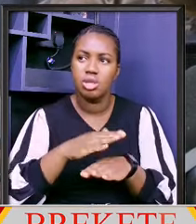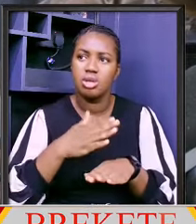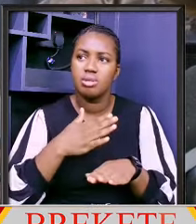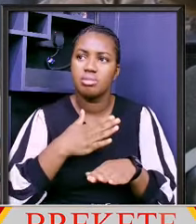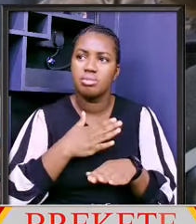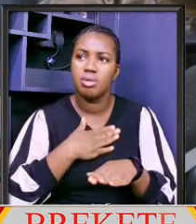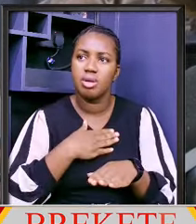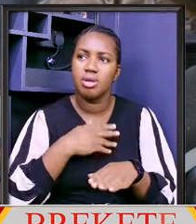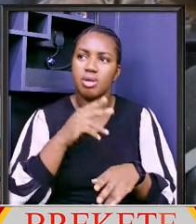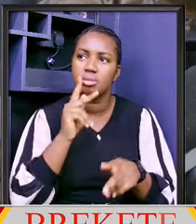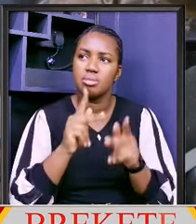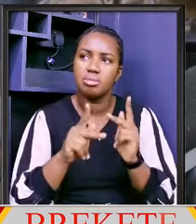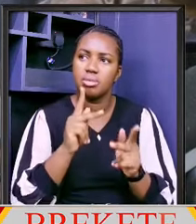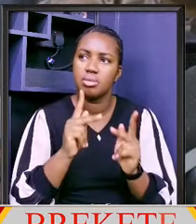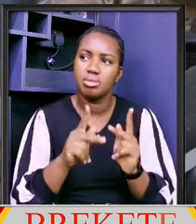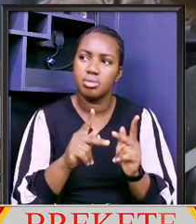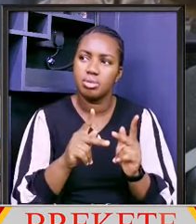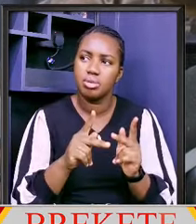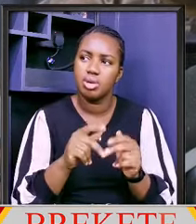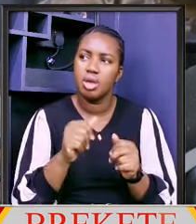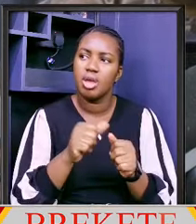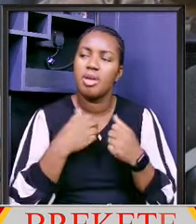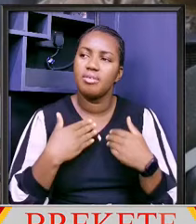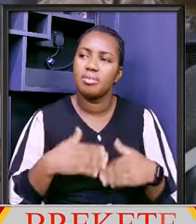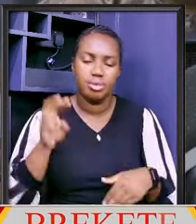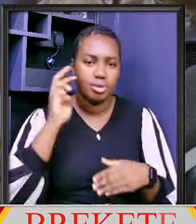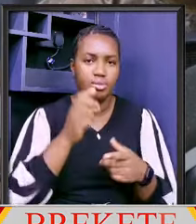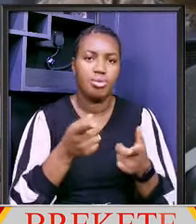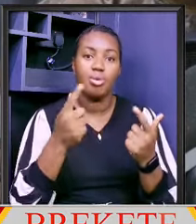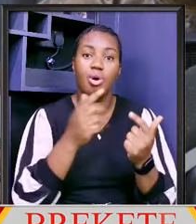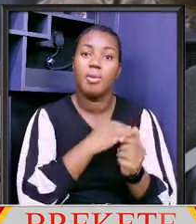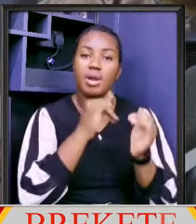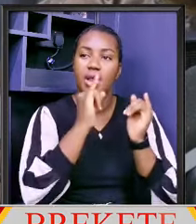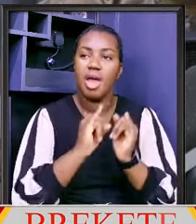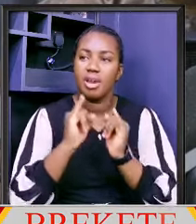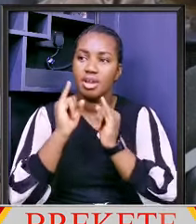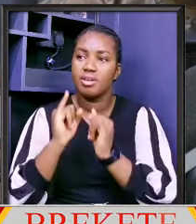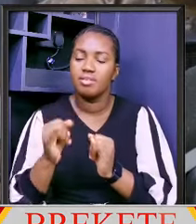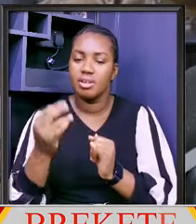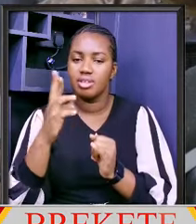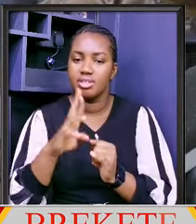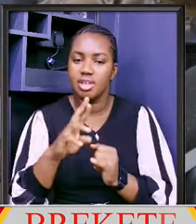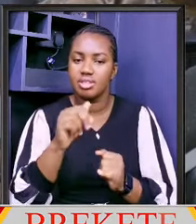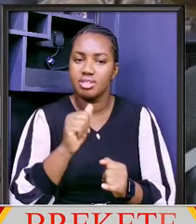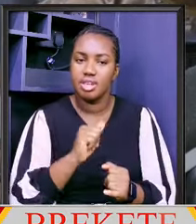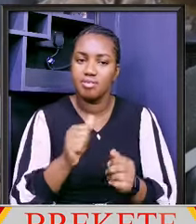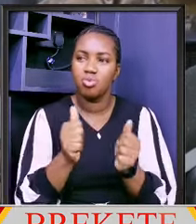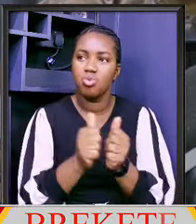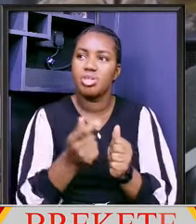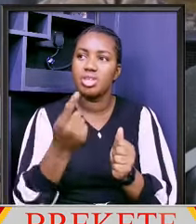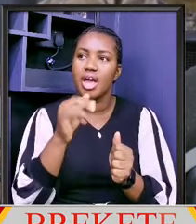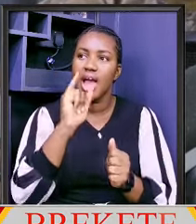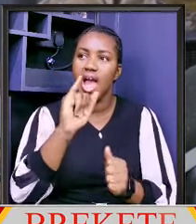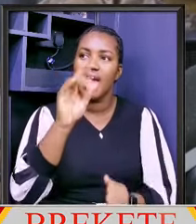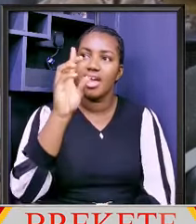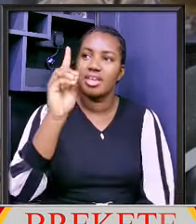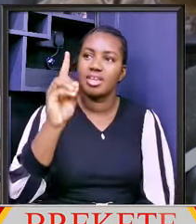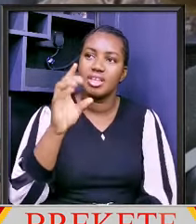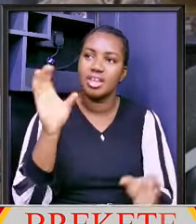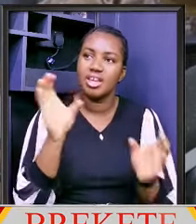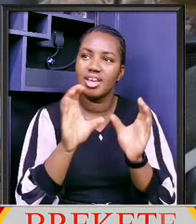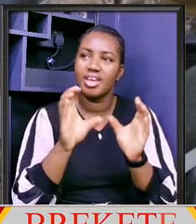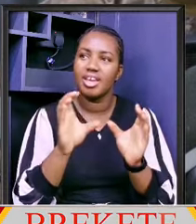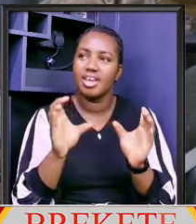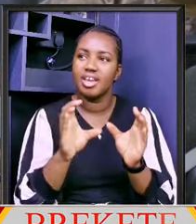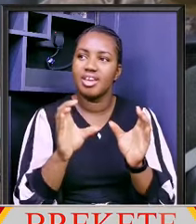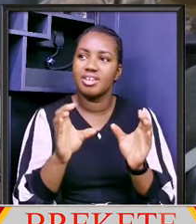gather of the people. Thank everybody you, sir. Everybody will come and identify themselves with their ID card and their